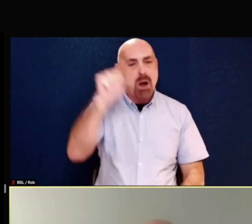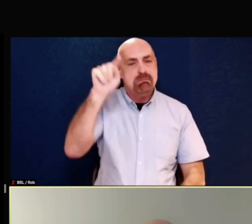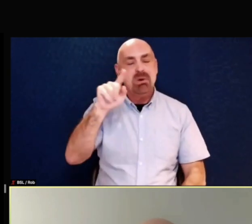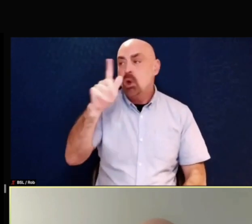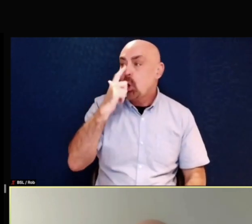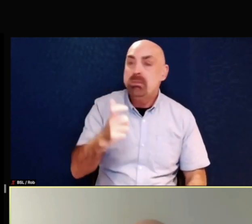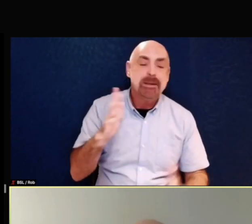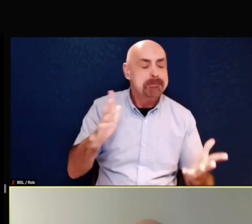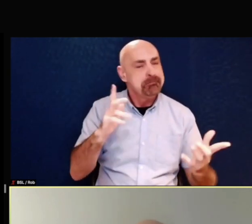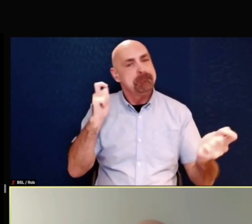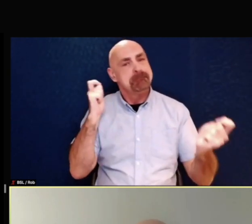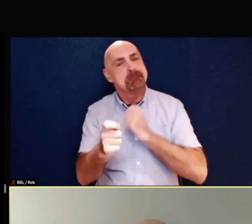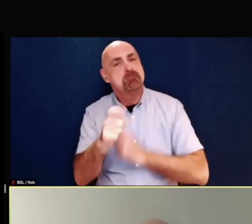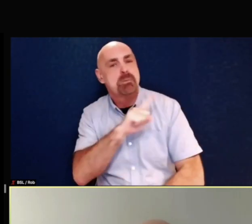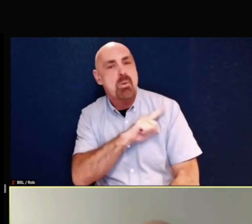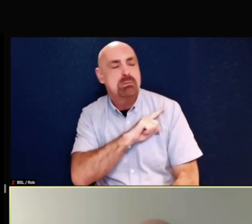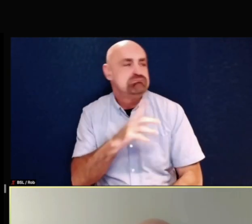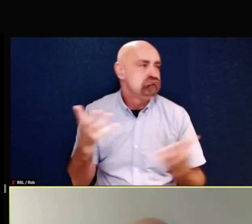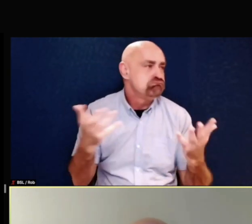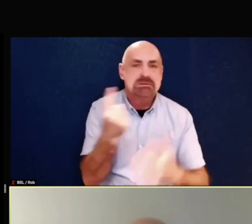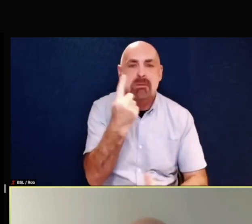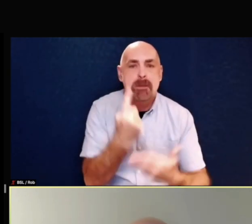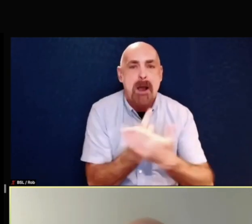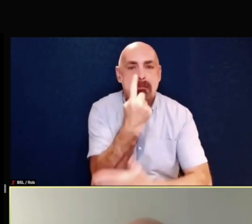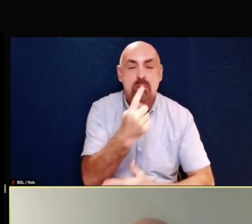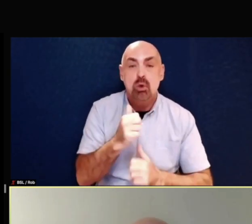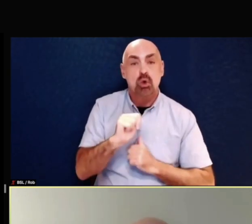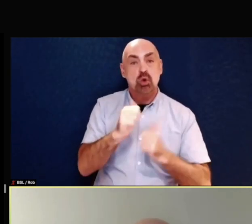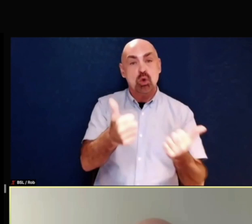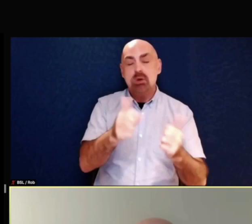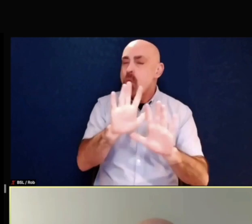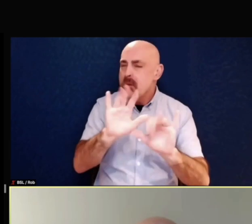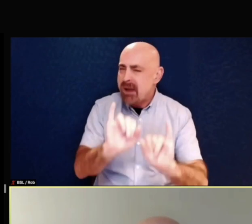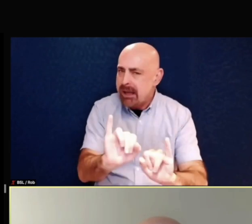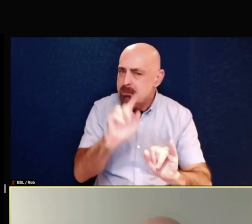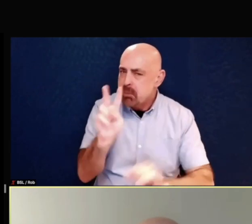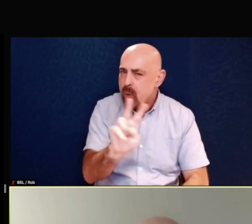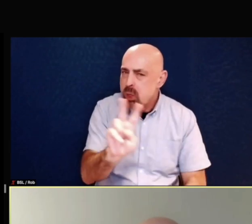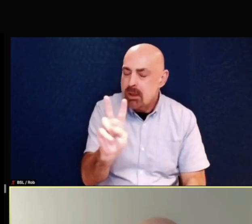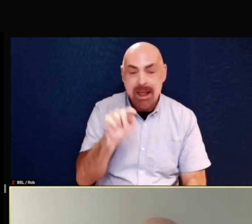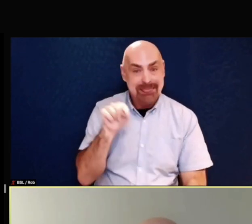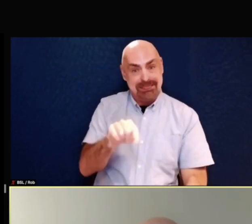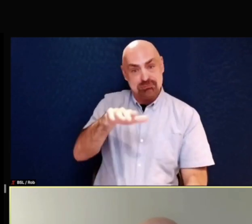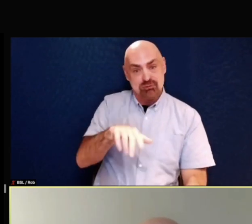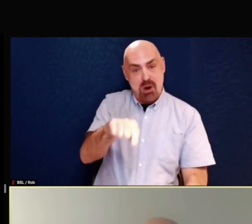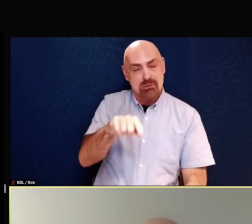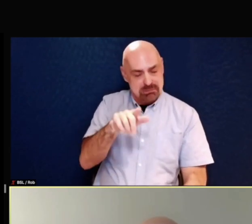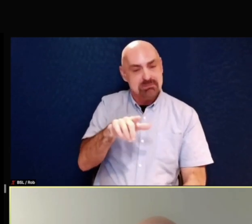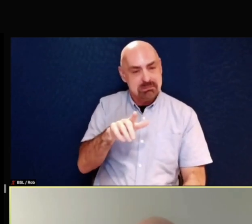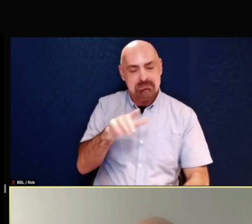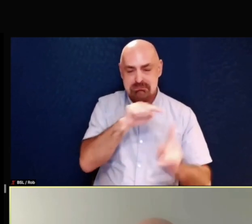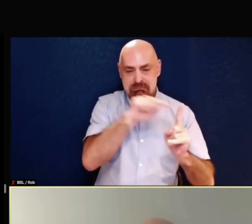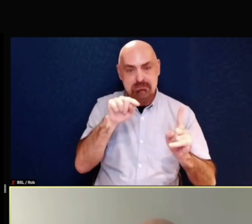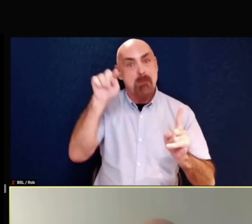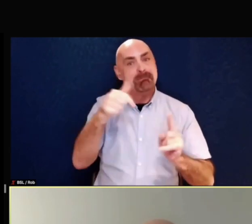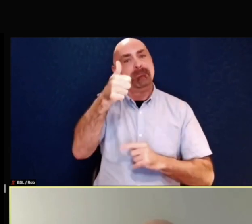change of direction could be something happening for good or for ill. But in the case of this particular child in this particular line, this is for good.